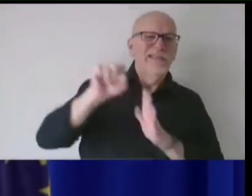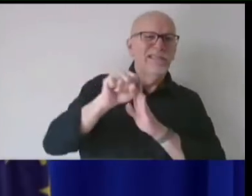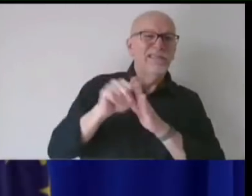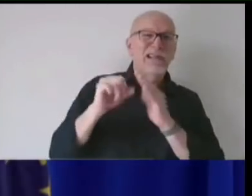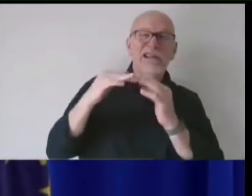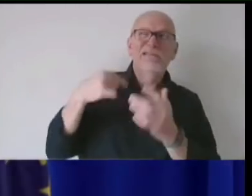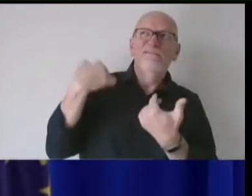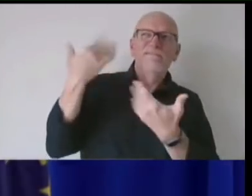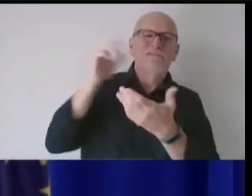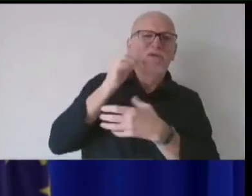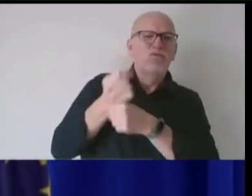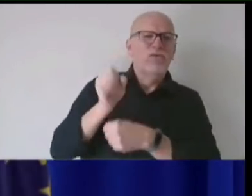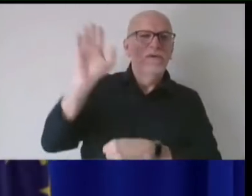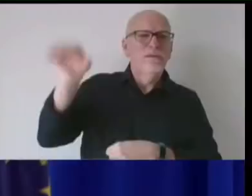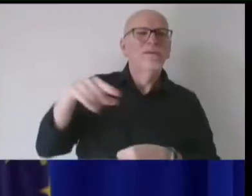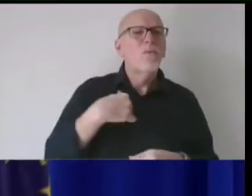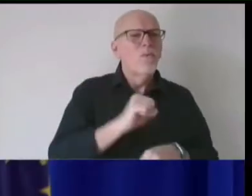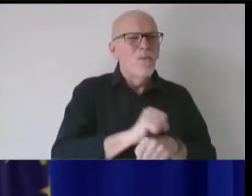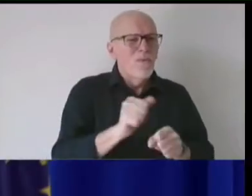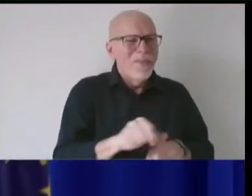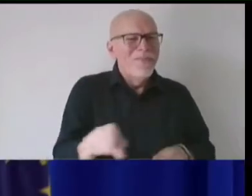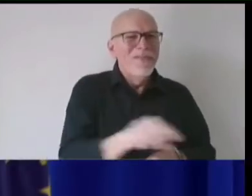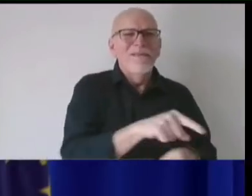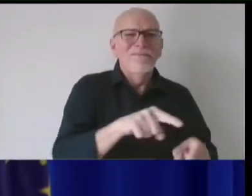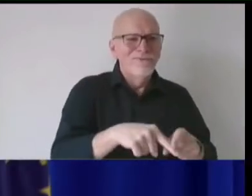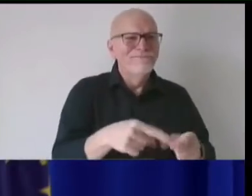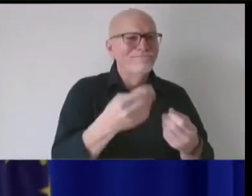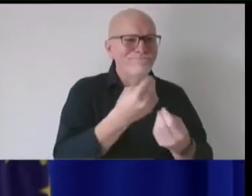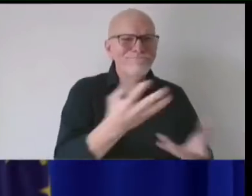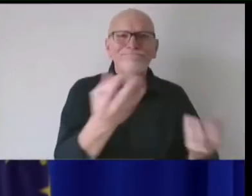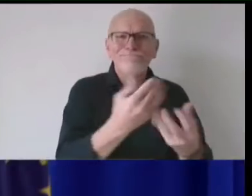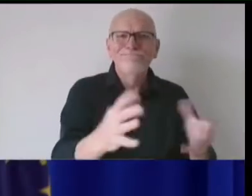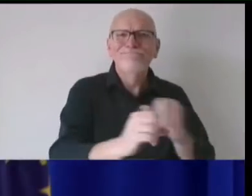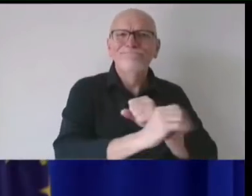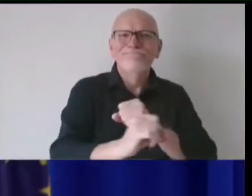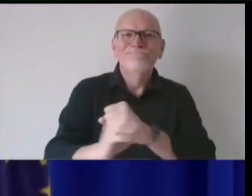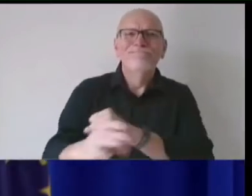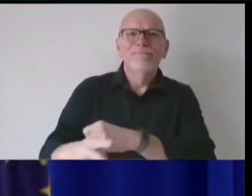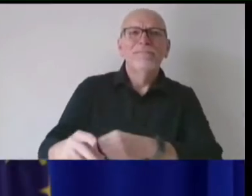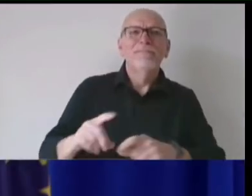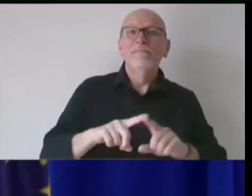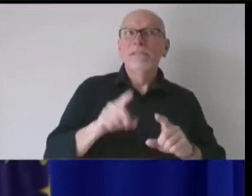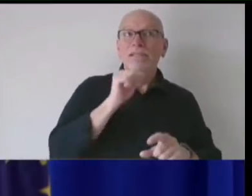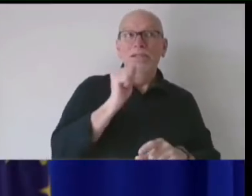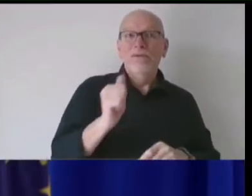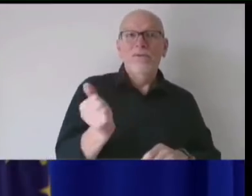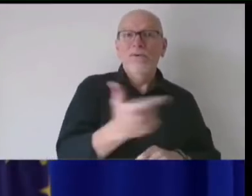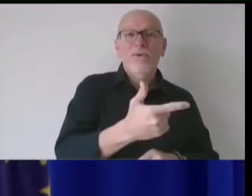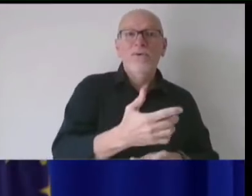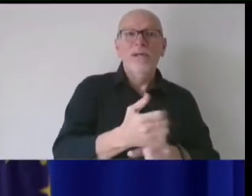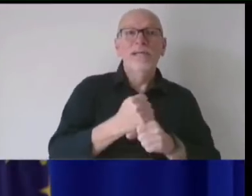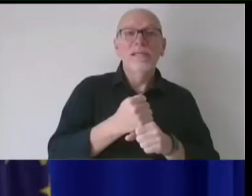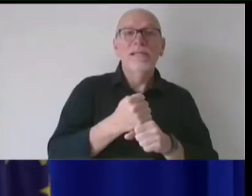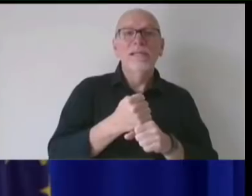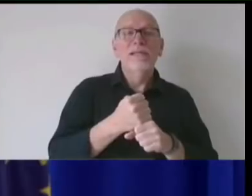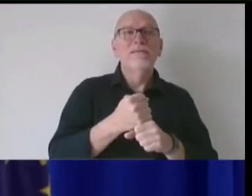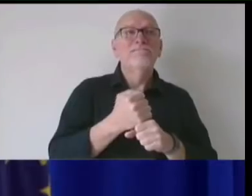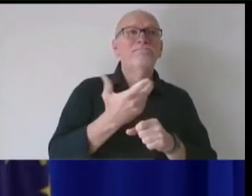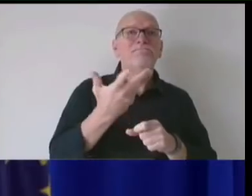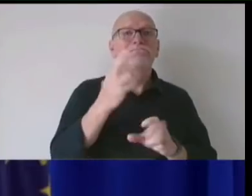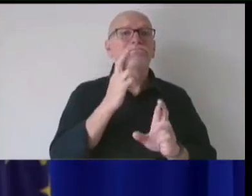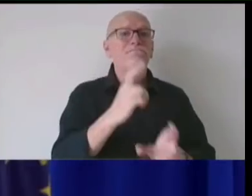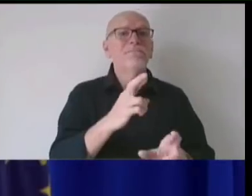So we've been working with them to get this message out. Unfortunately, not all of them have received respectful